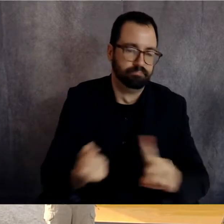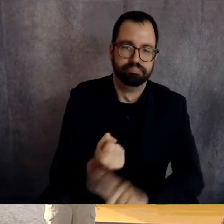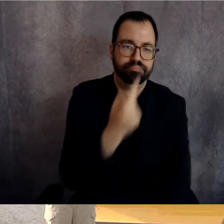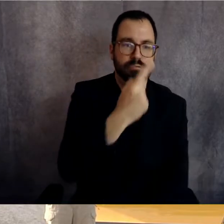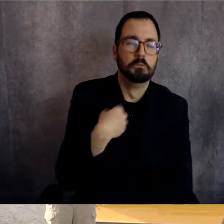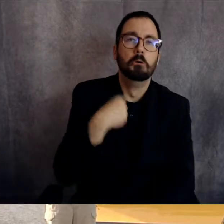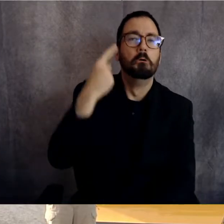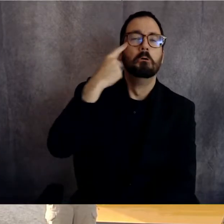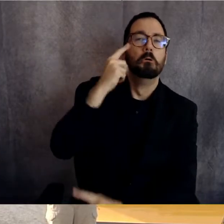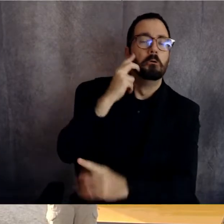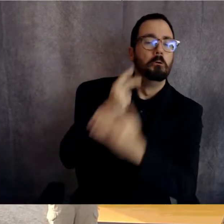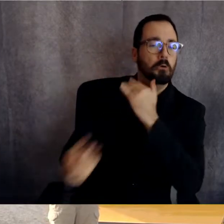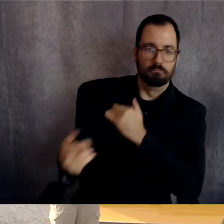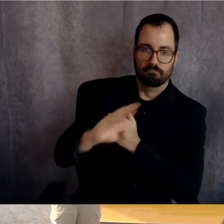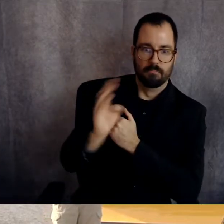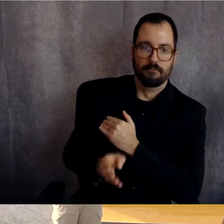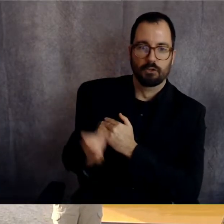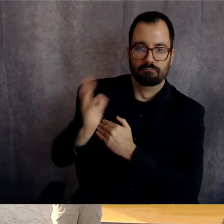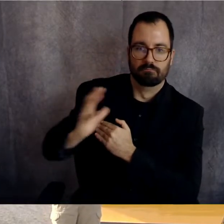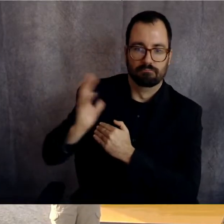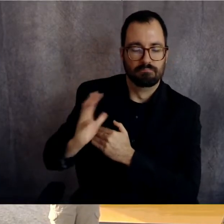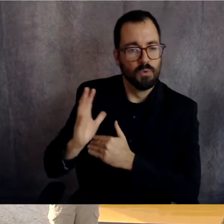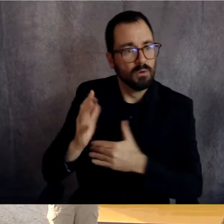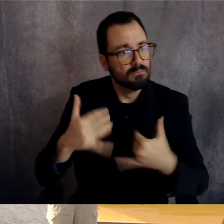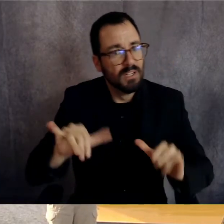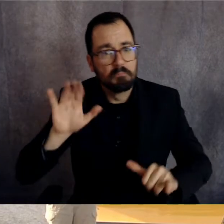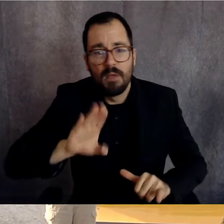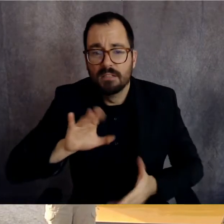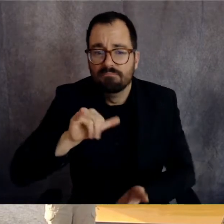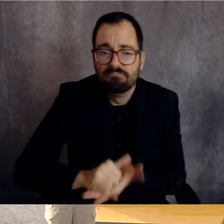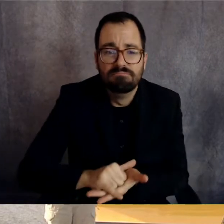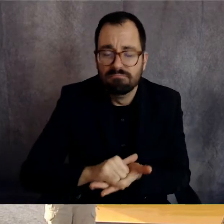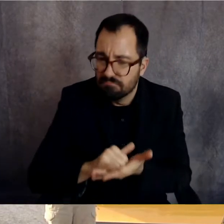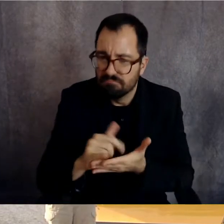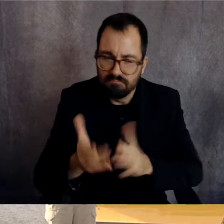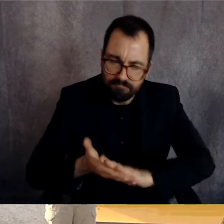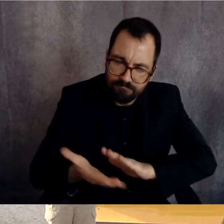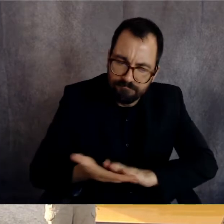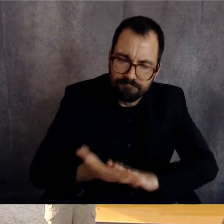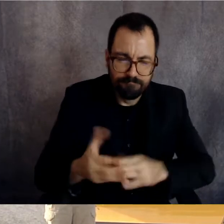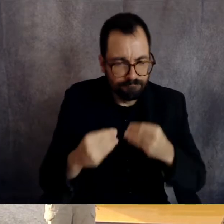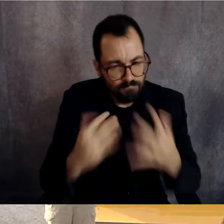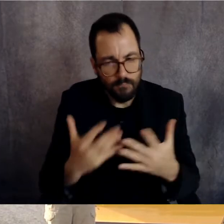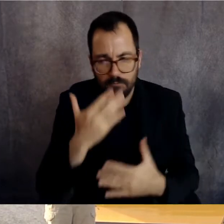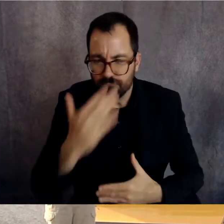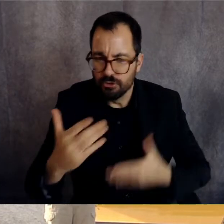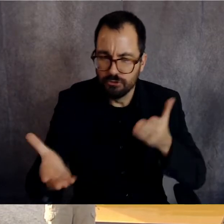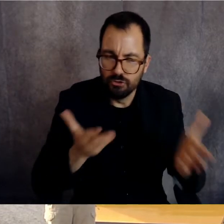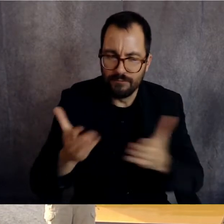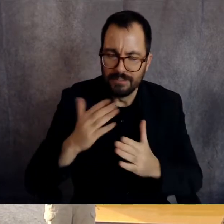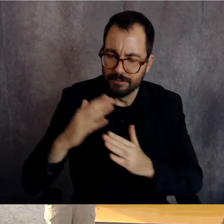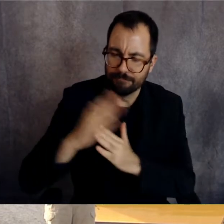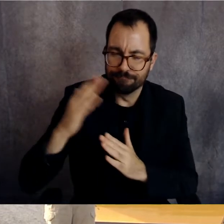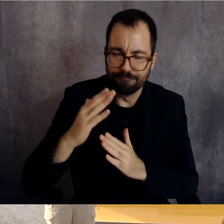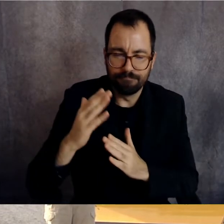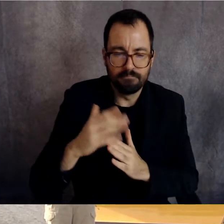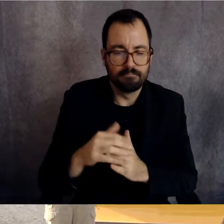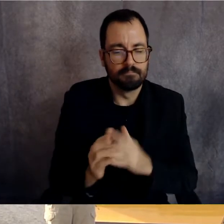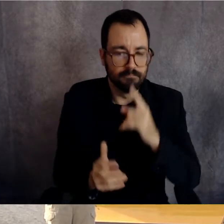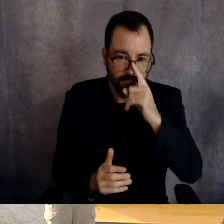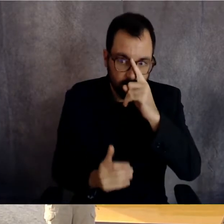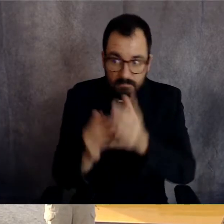to maintain the service level that the residents of Boston deserve and expect. And as a matter of fact, we're working to improve